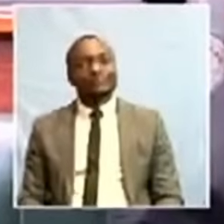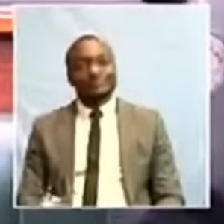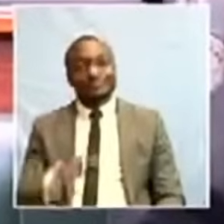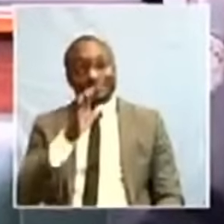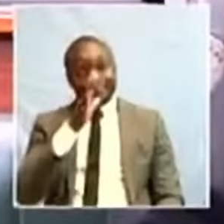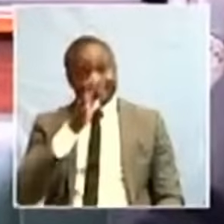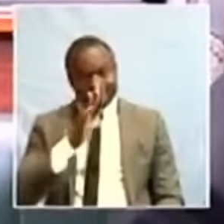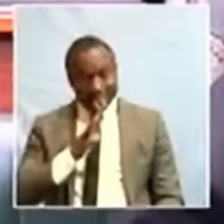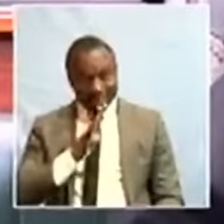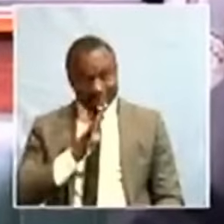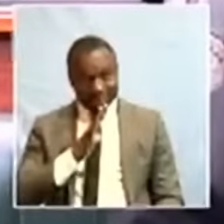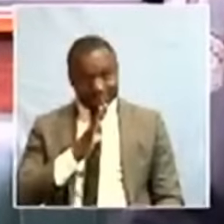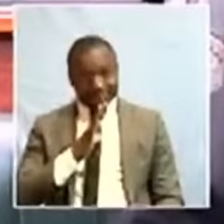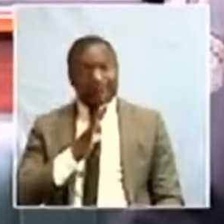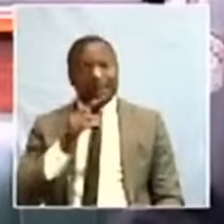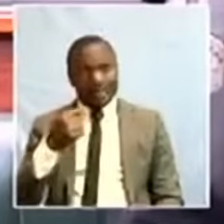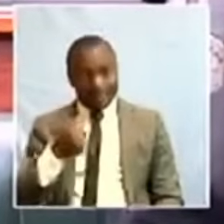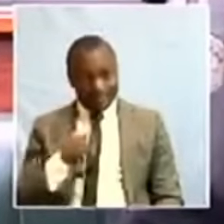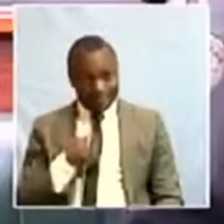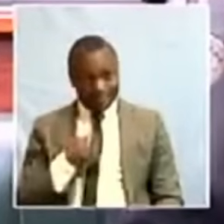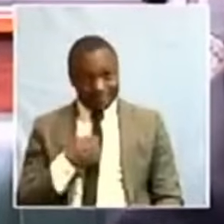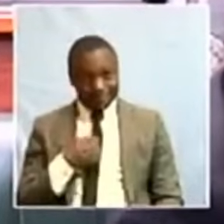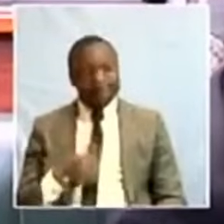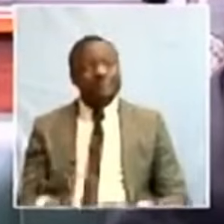Madam, I am